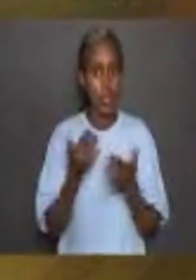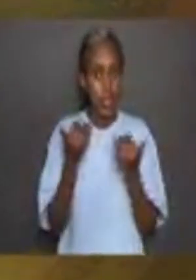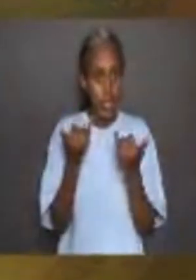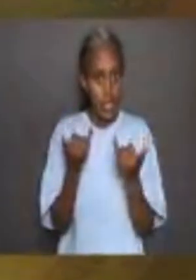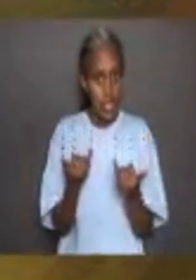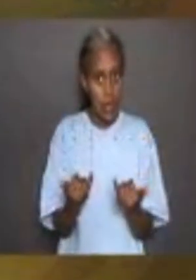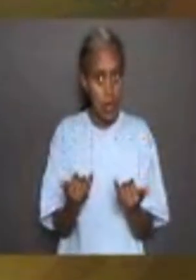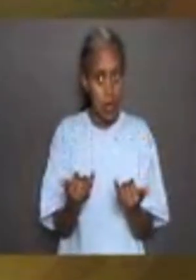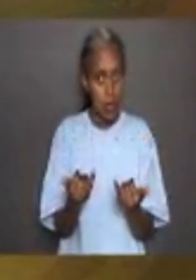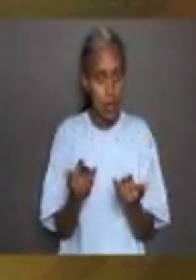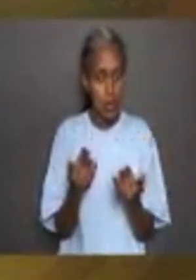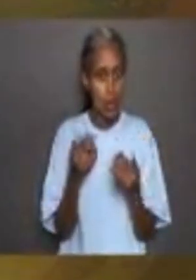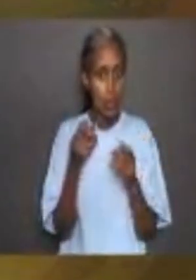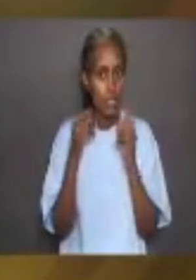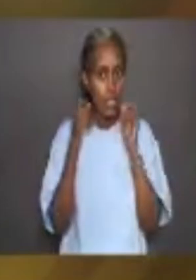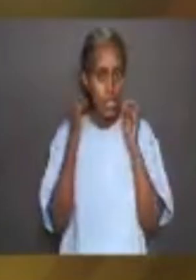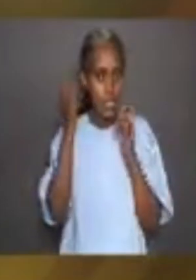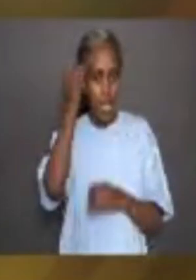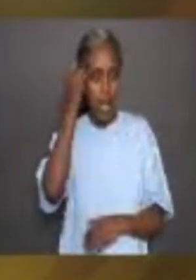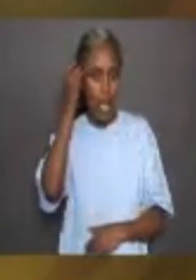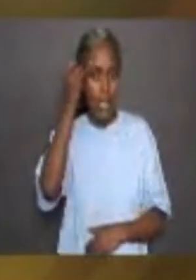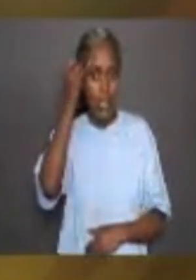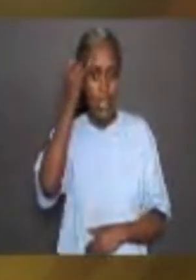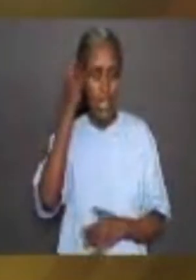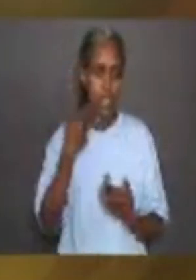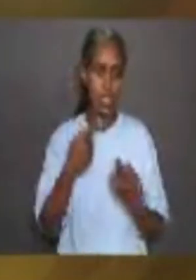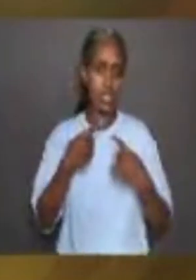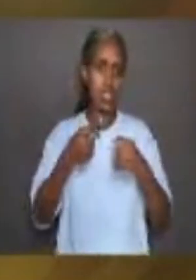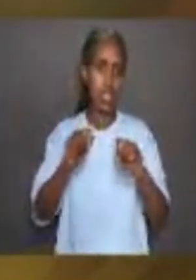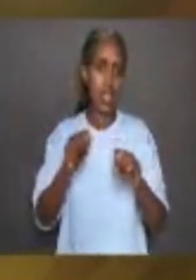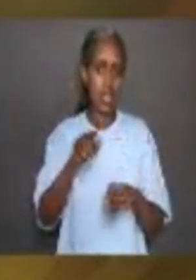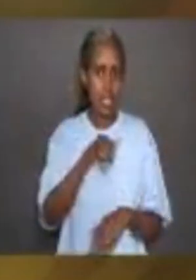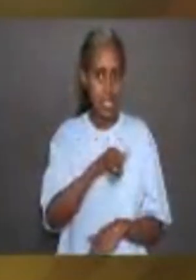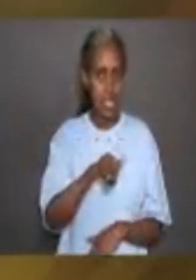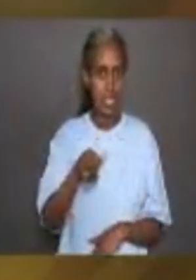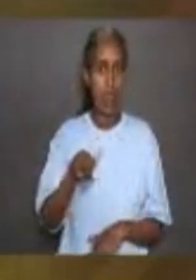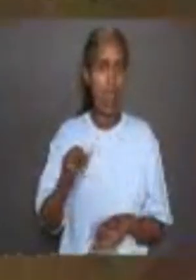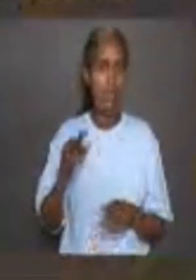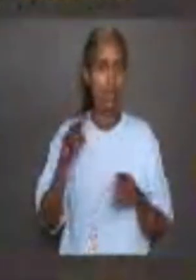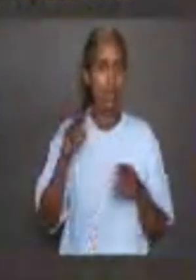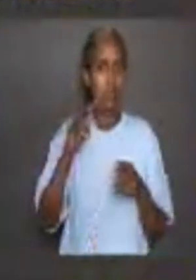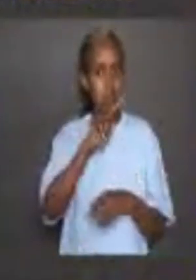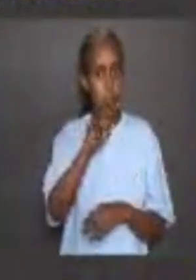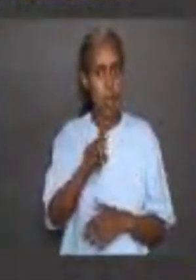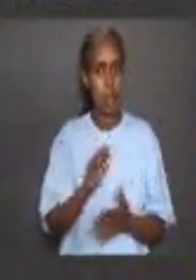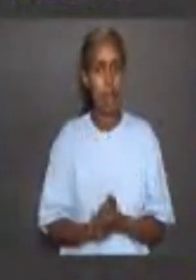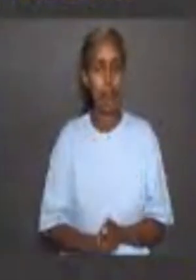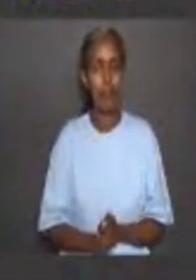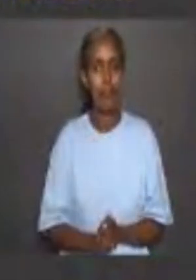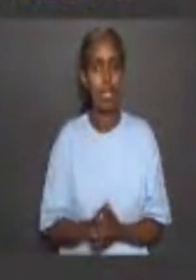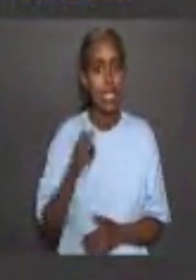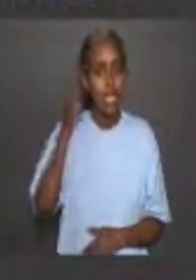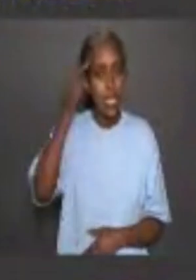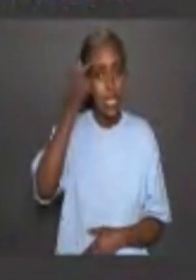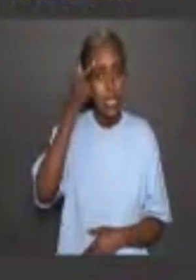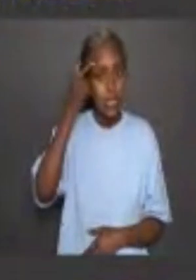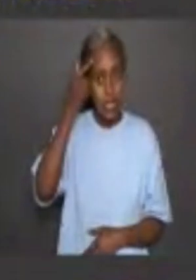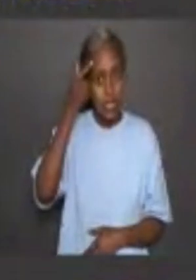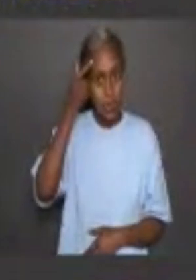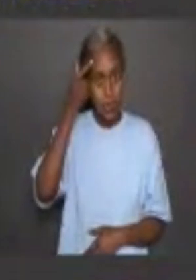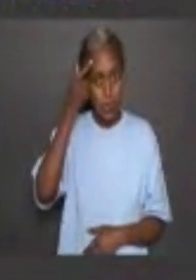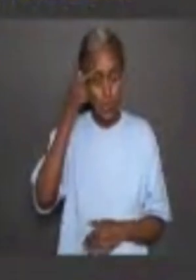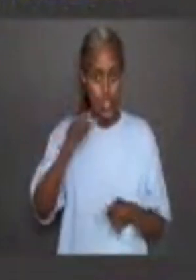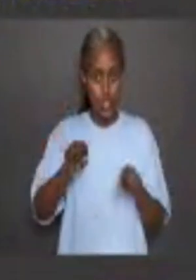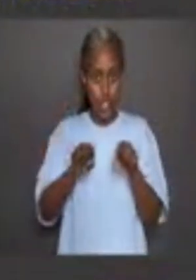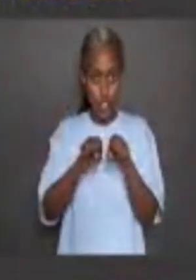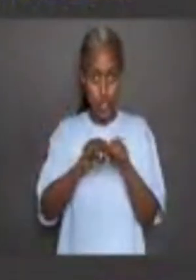Now that you have the idea, let us try a similar problem. Suppose that a shoe